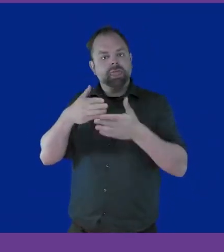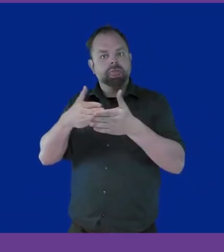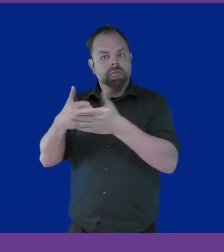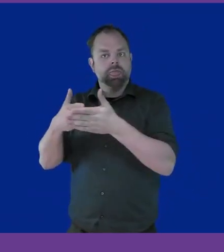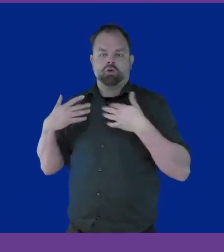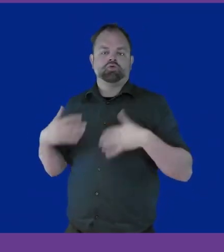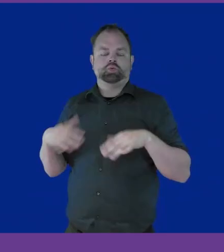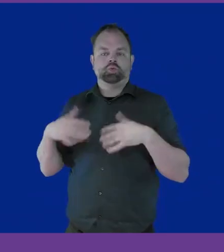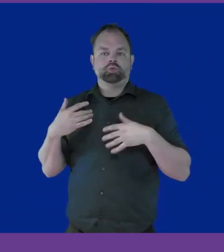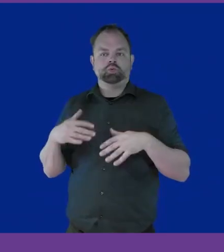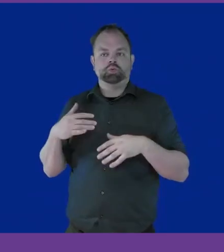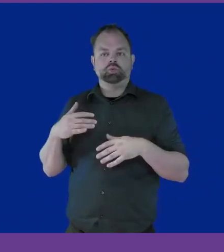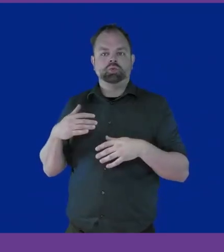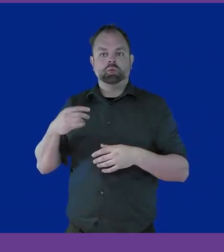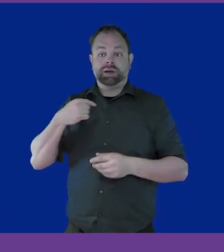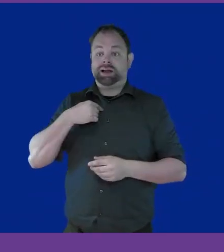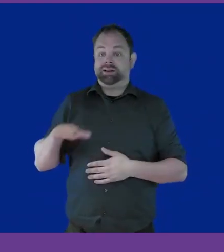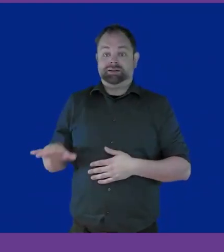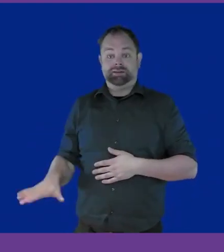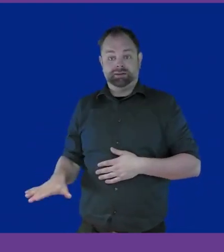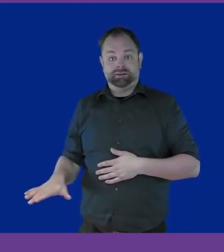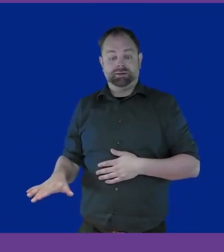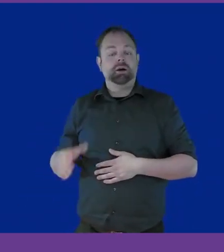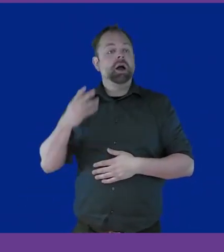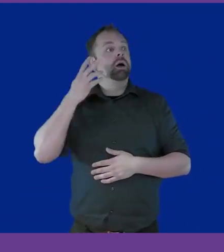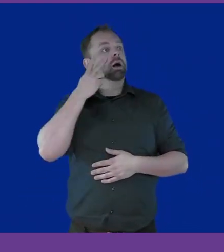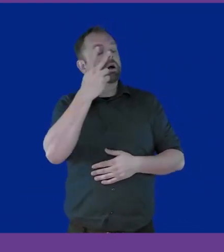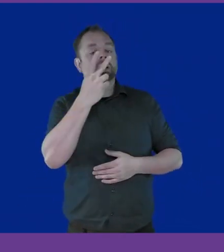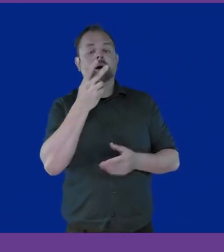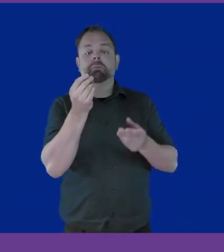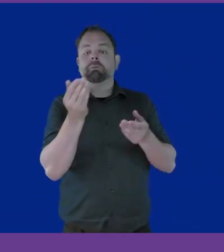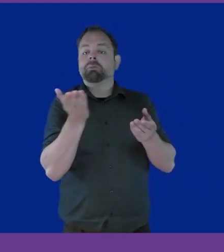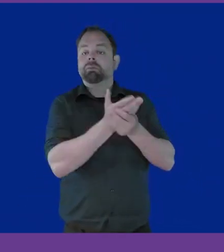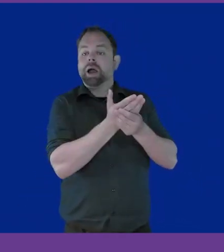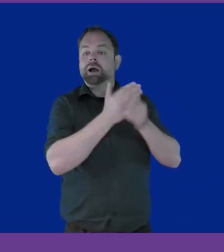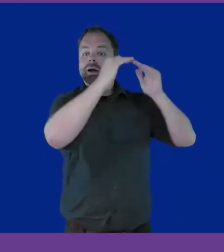do that because it's boring, but okay. If you would have asked me at 5-year-old, I would